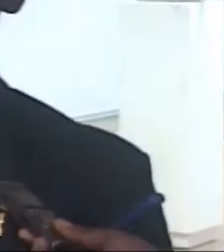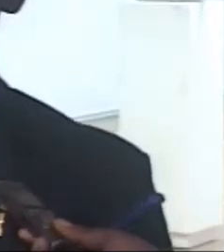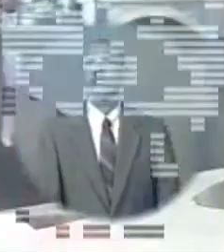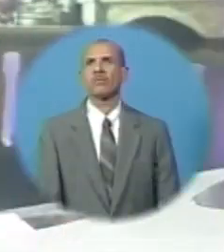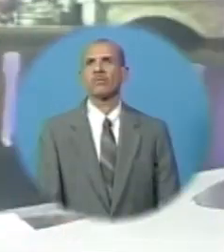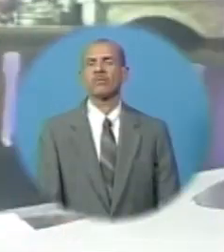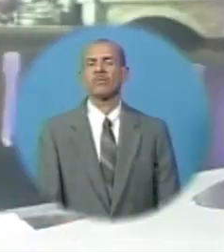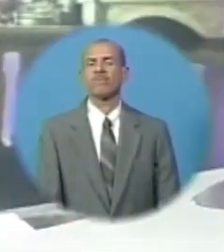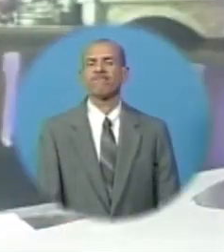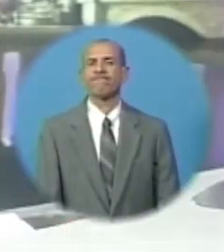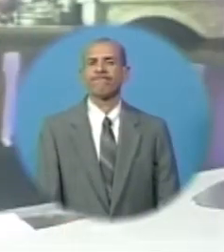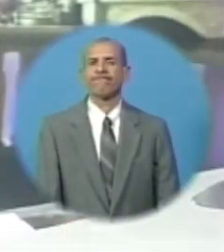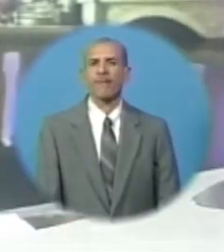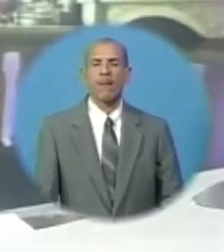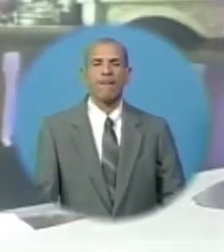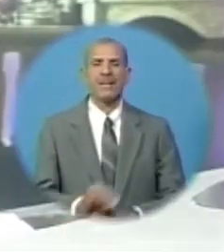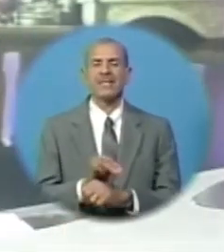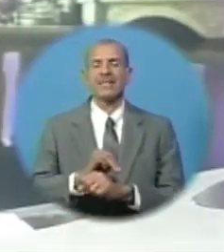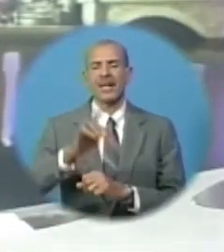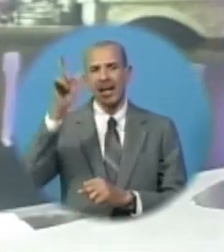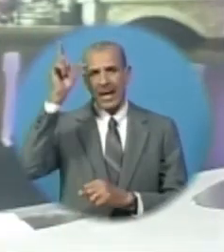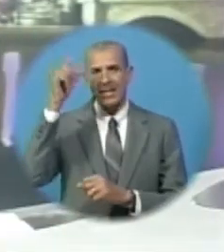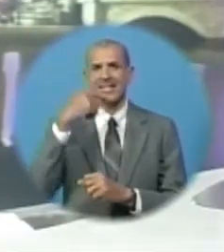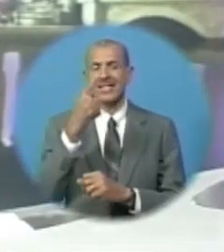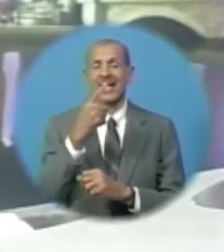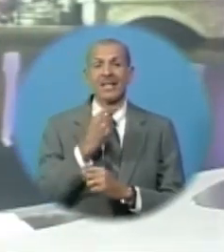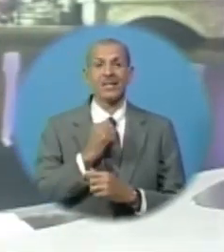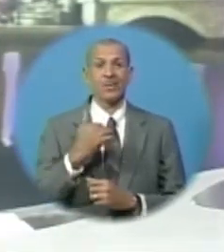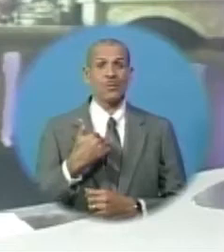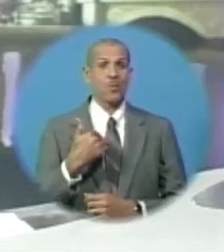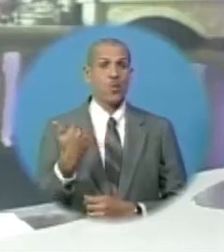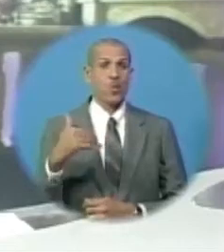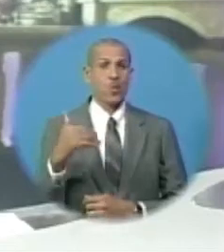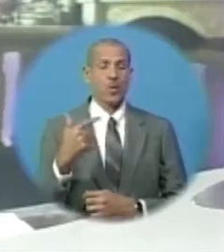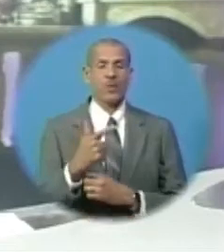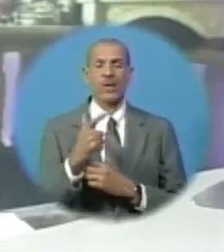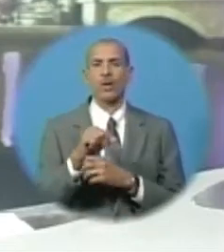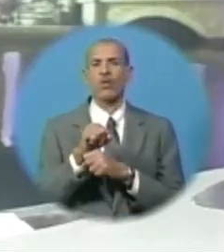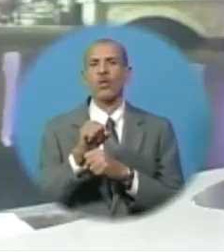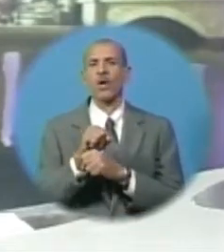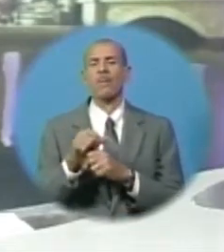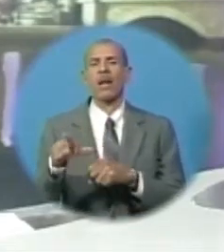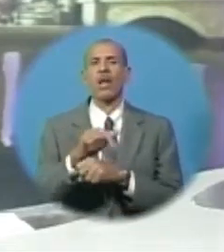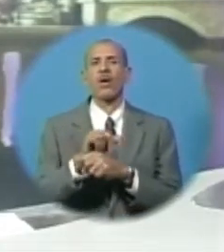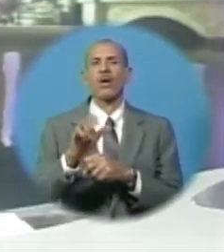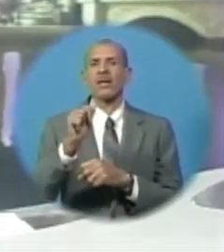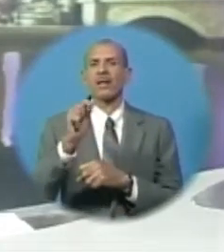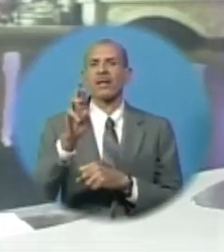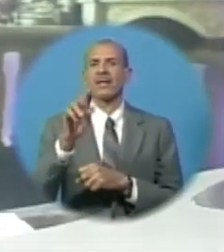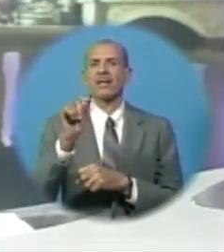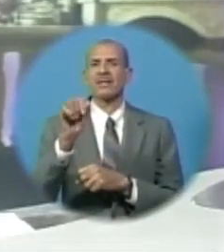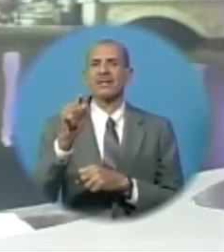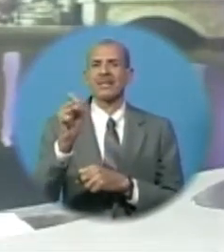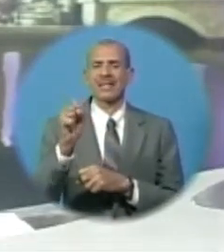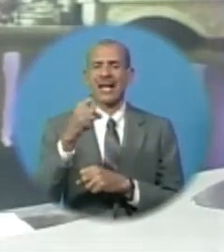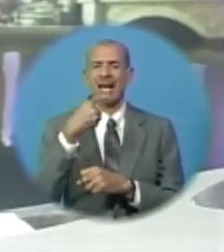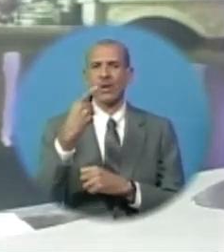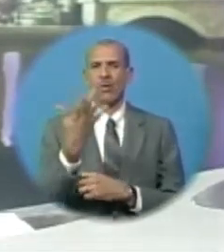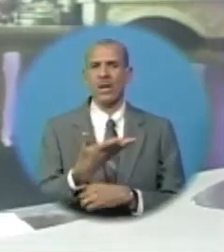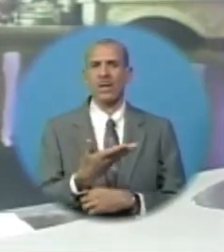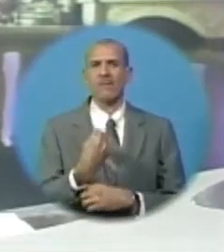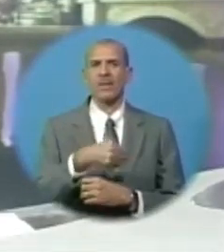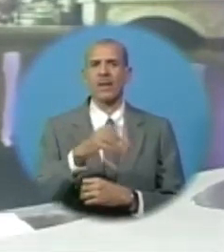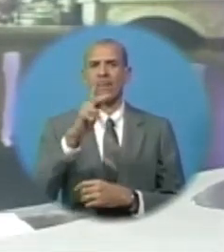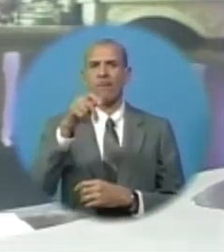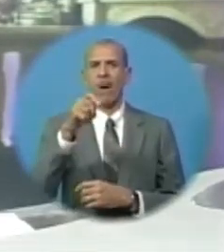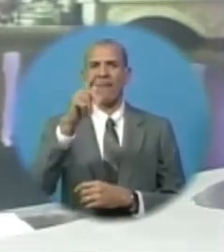building. Minister Lashley says he is impressed with the quality of work by local artists. He also welcomed the pop-up